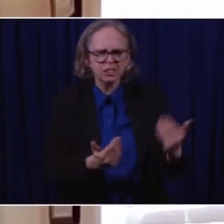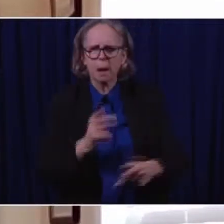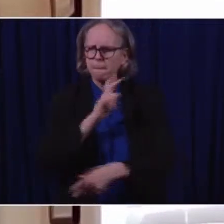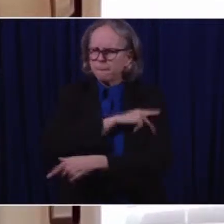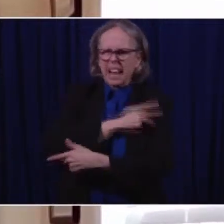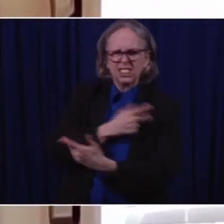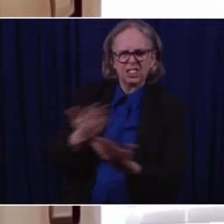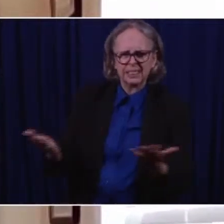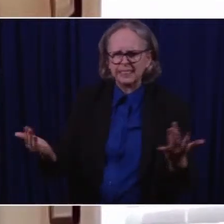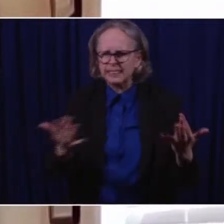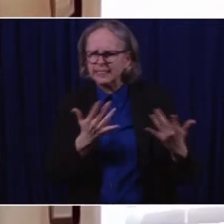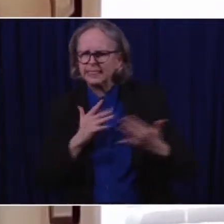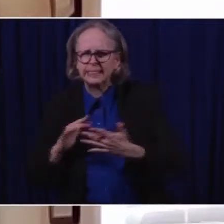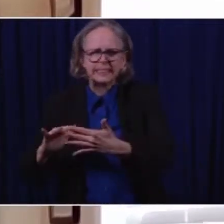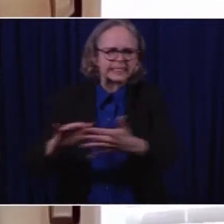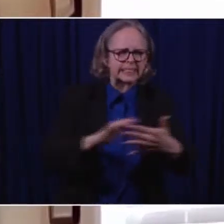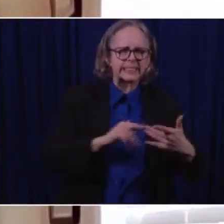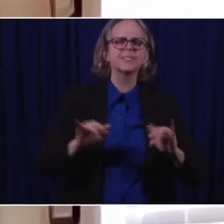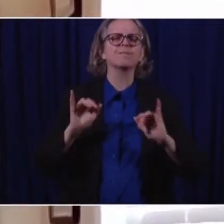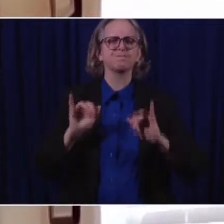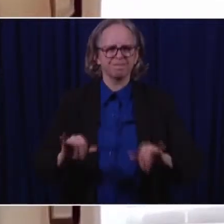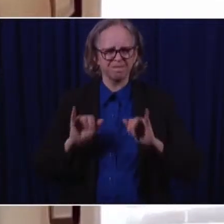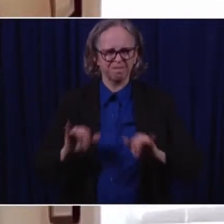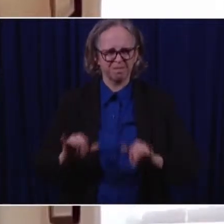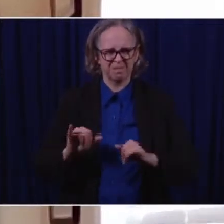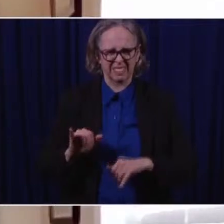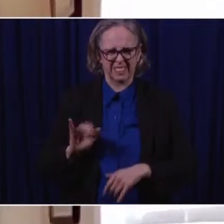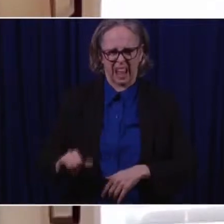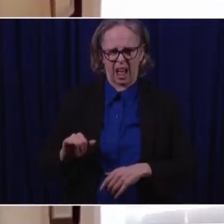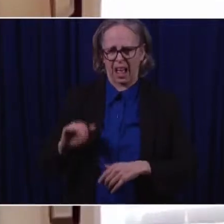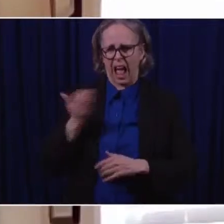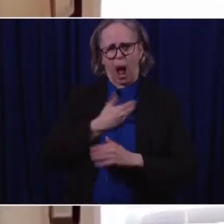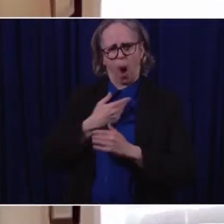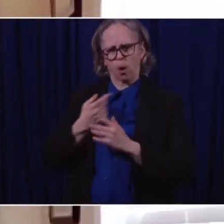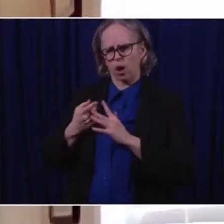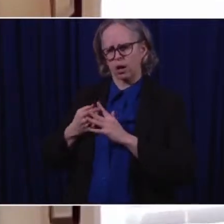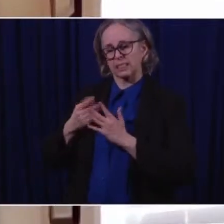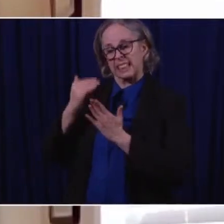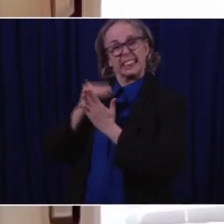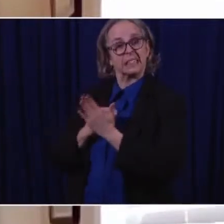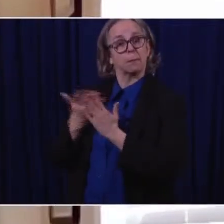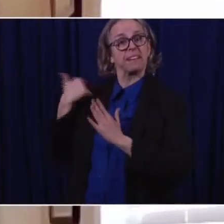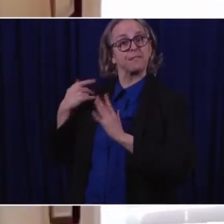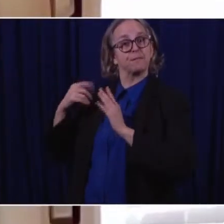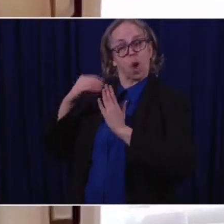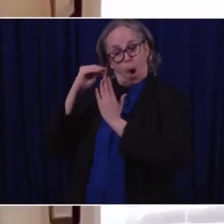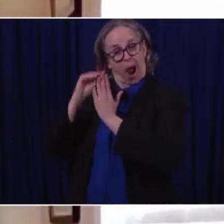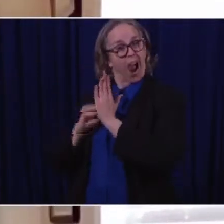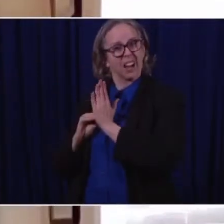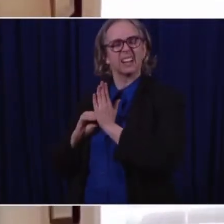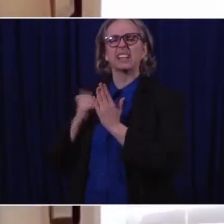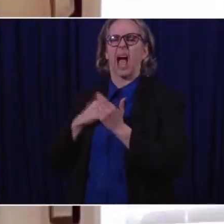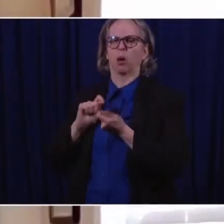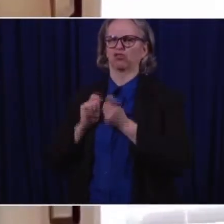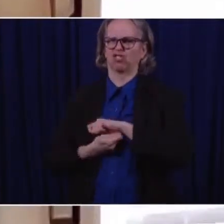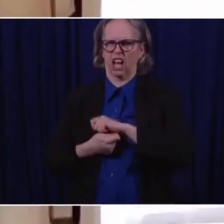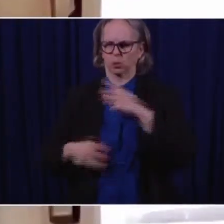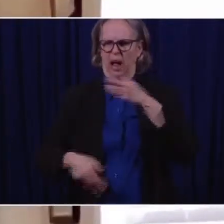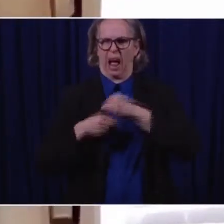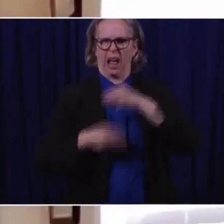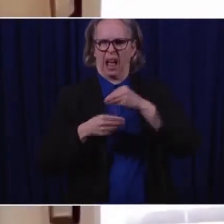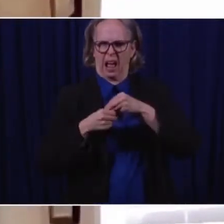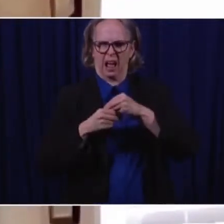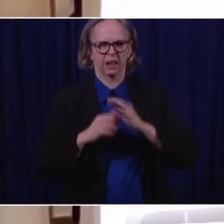made some refinements to ensure that what we're sharing today describes the conditions on the list even more clearly.